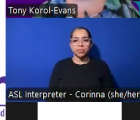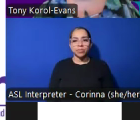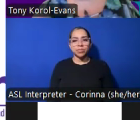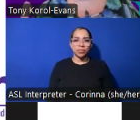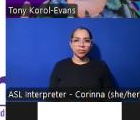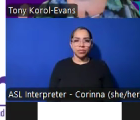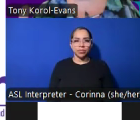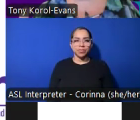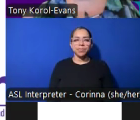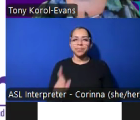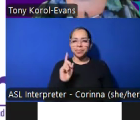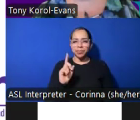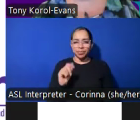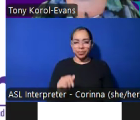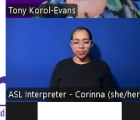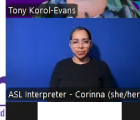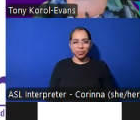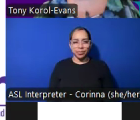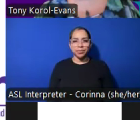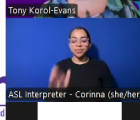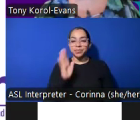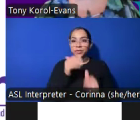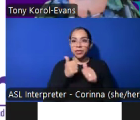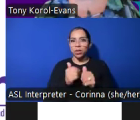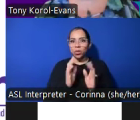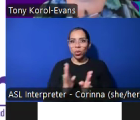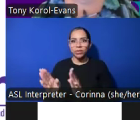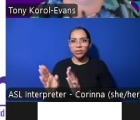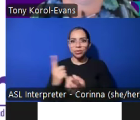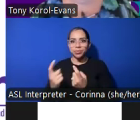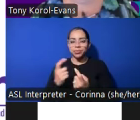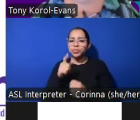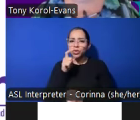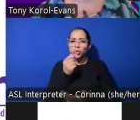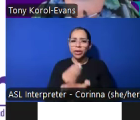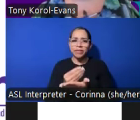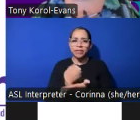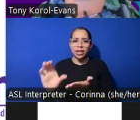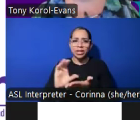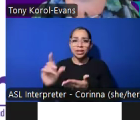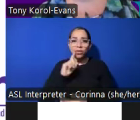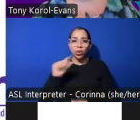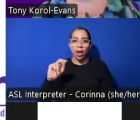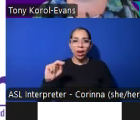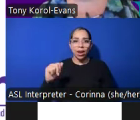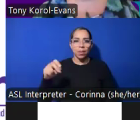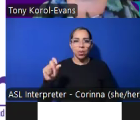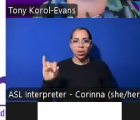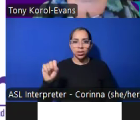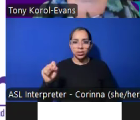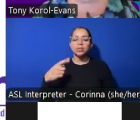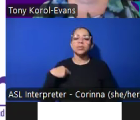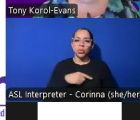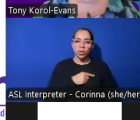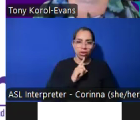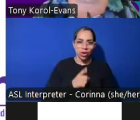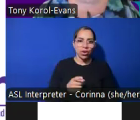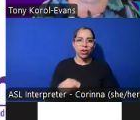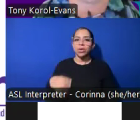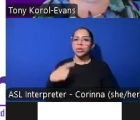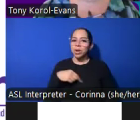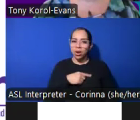I'm going to go through these questions in order. Linda says, who is advocating for funding in Annapolis? We are. We are absolutely advocating for funding in